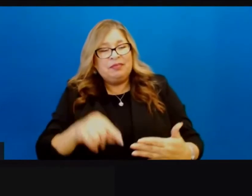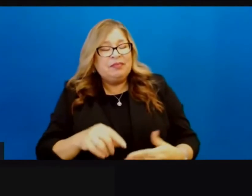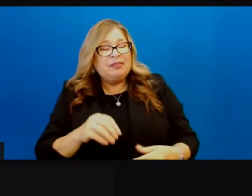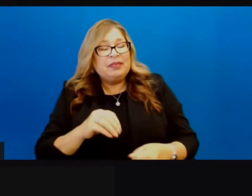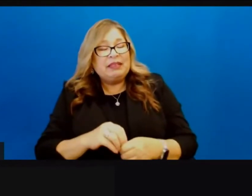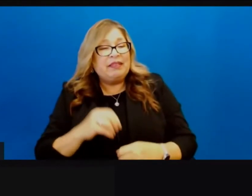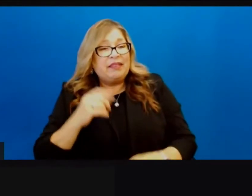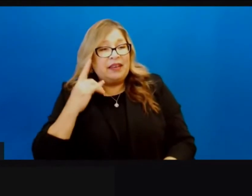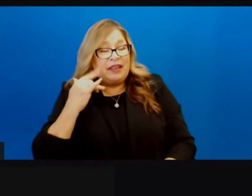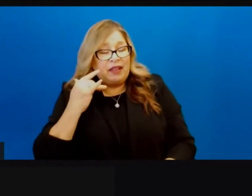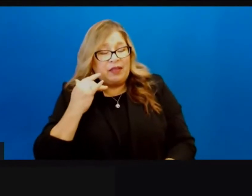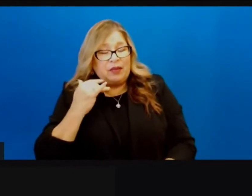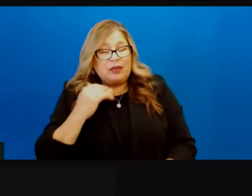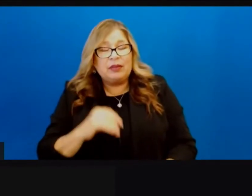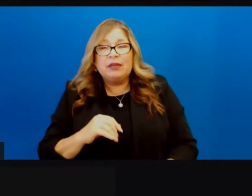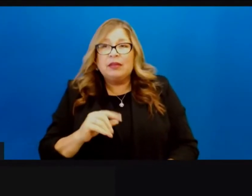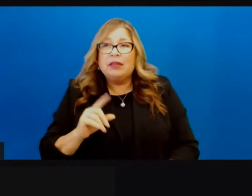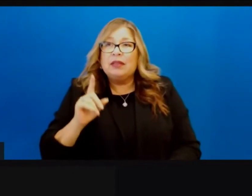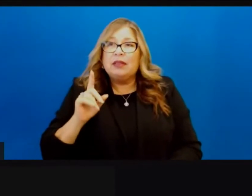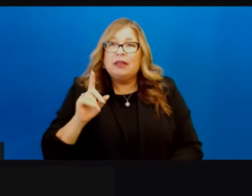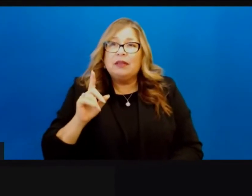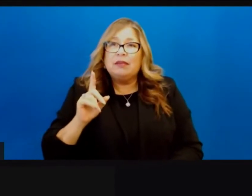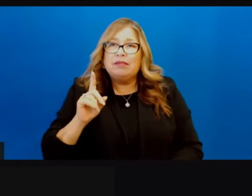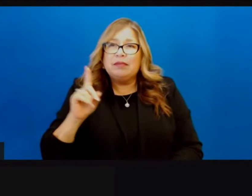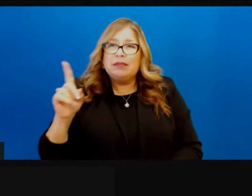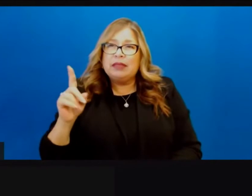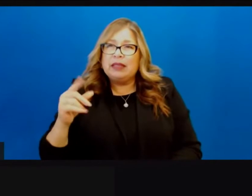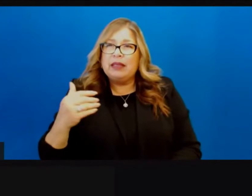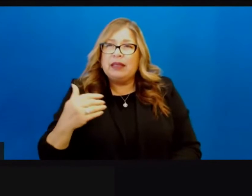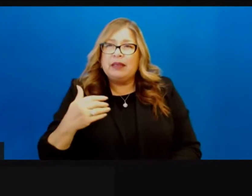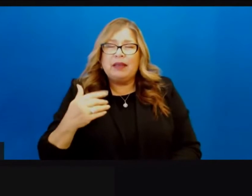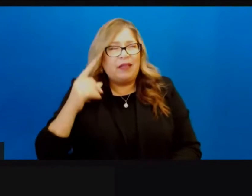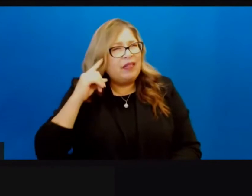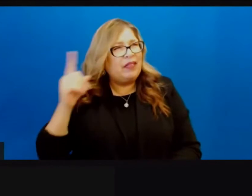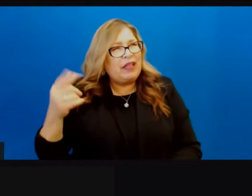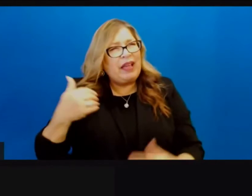have significant parts, almost like half the counties,